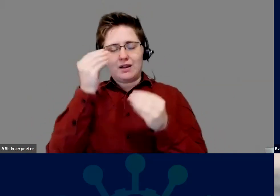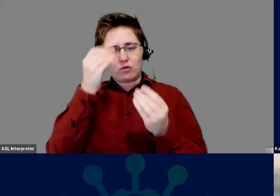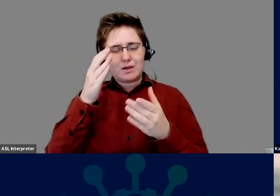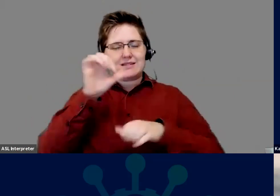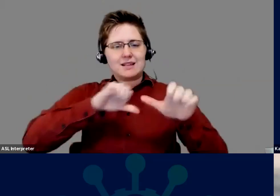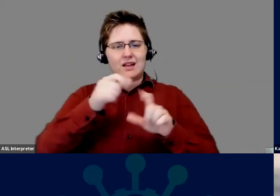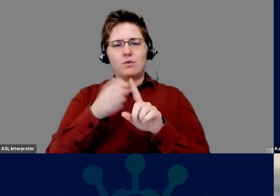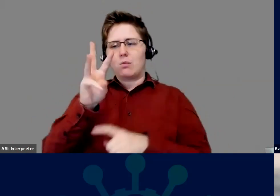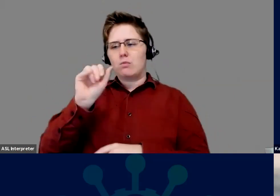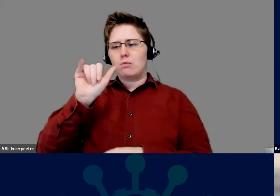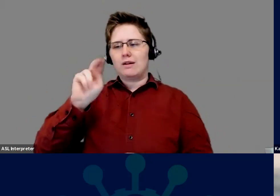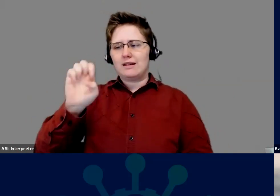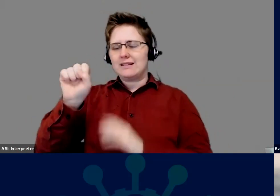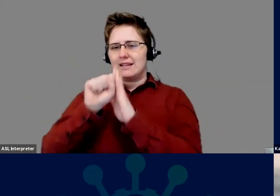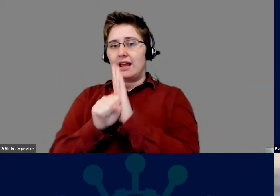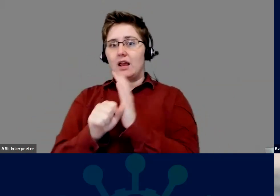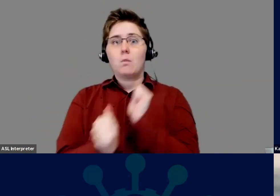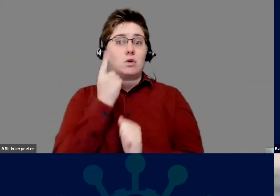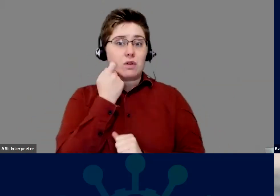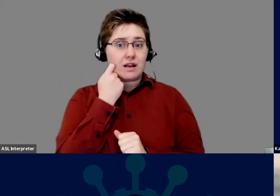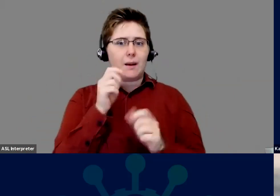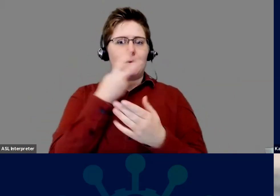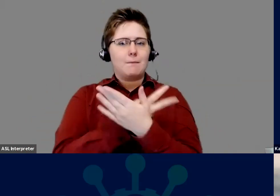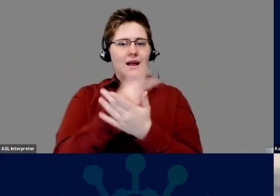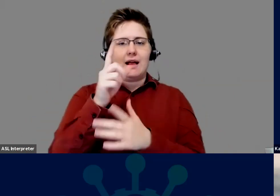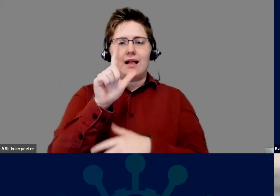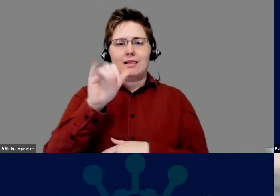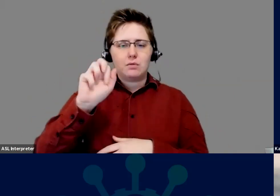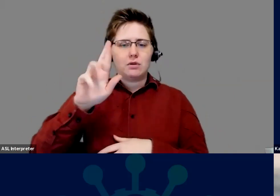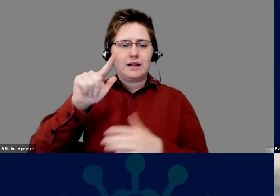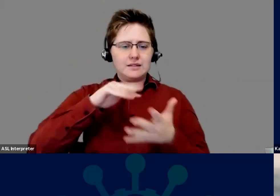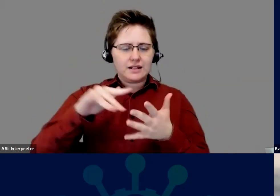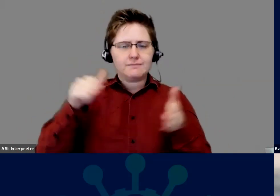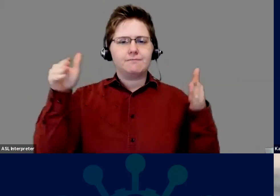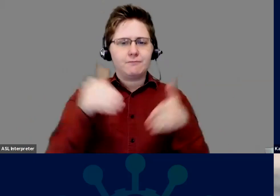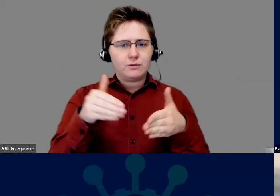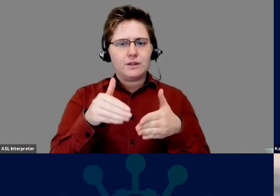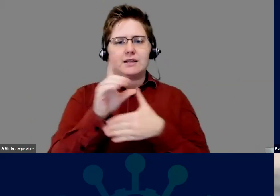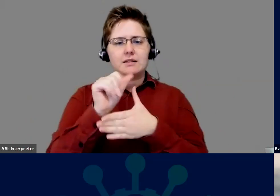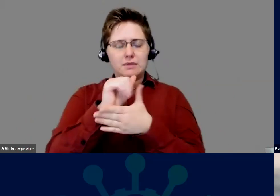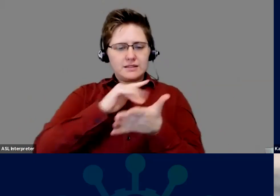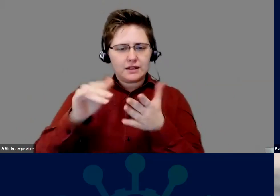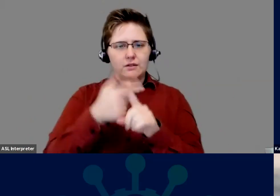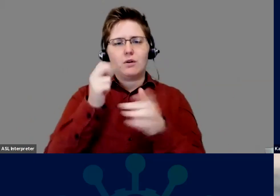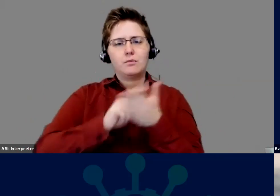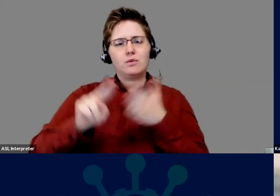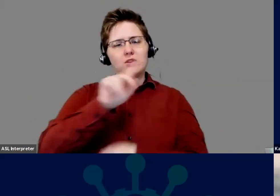University, and most recently, her Master of Liberal Studies with a concentration in Disability Studies from the University of